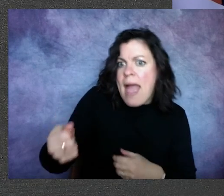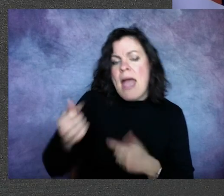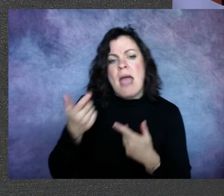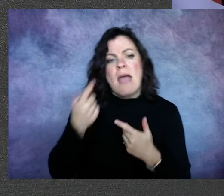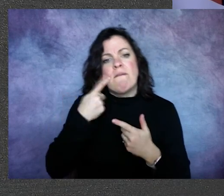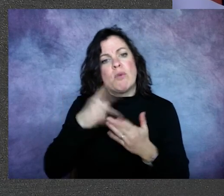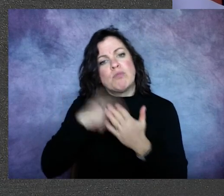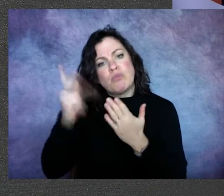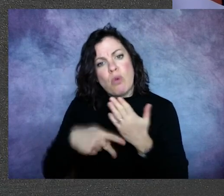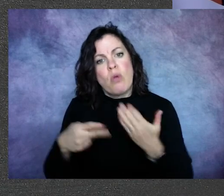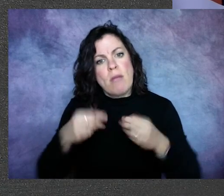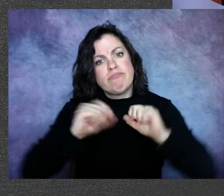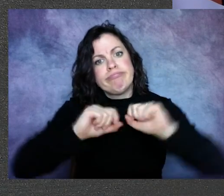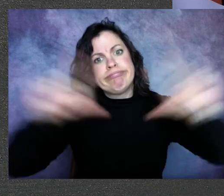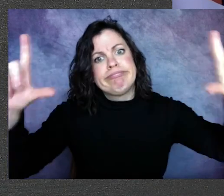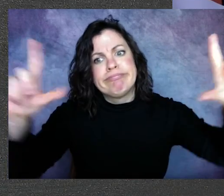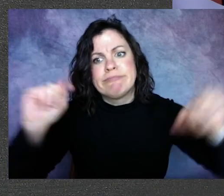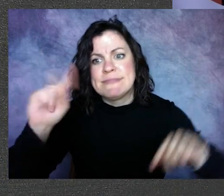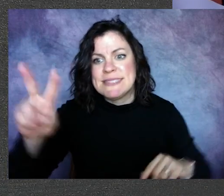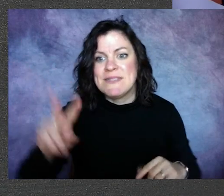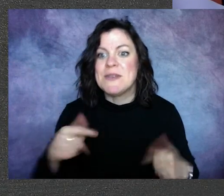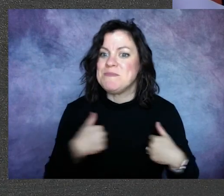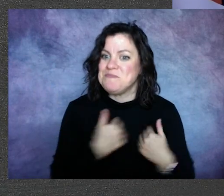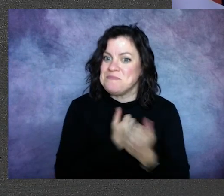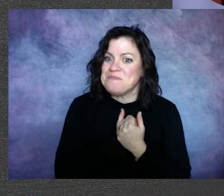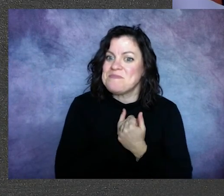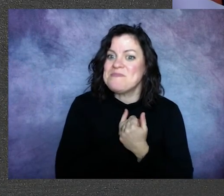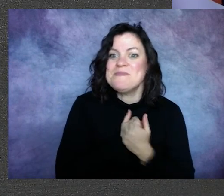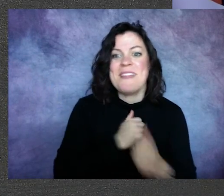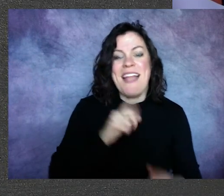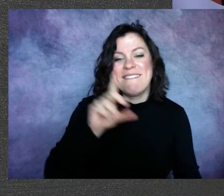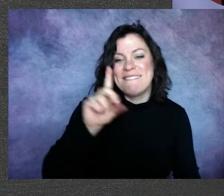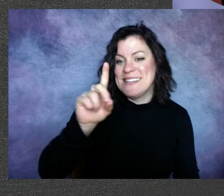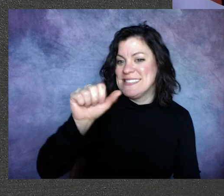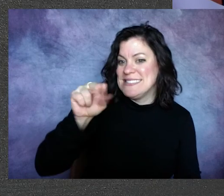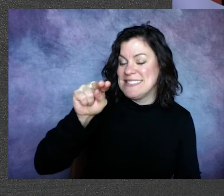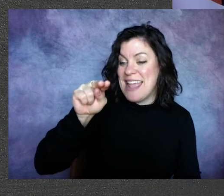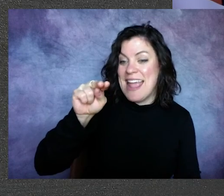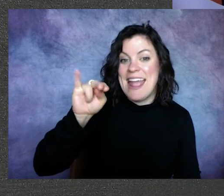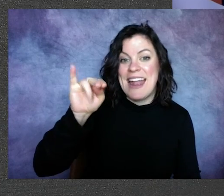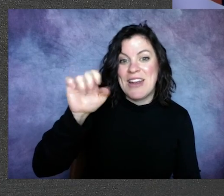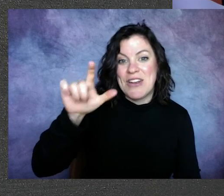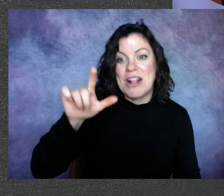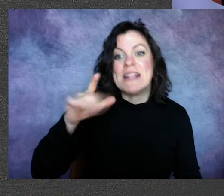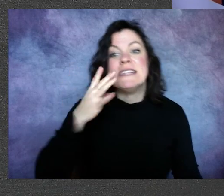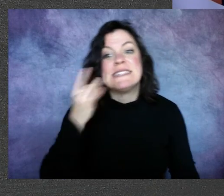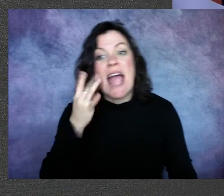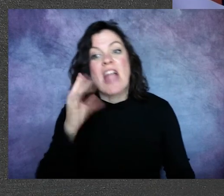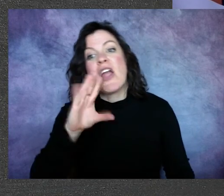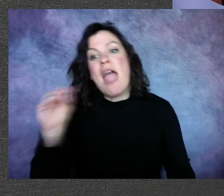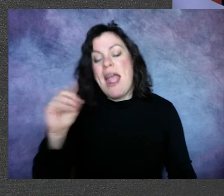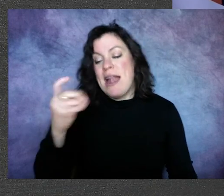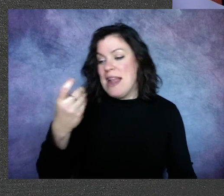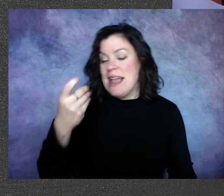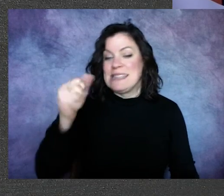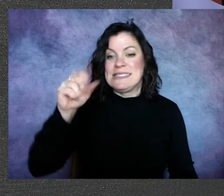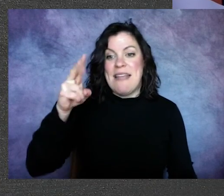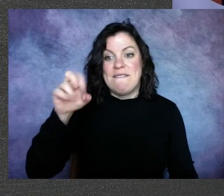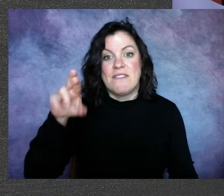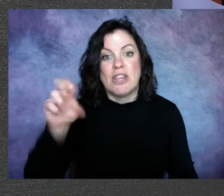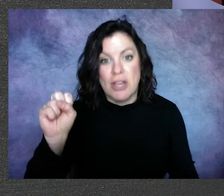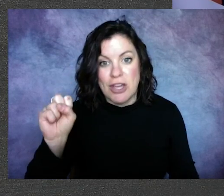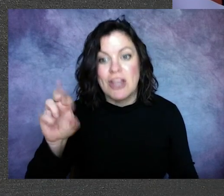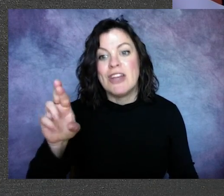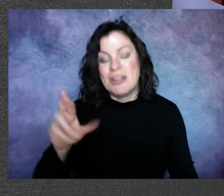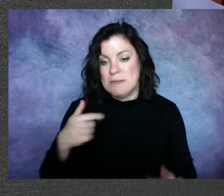and Xavier Riddle. All the programs that you love cost money, so we need to raise money to pay for those programs. So that's what I